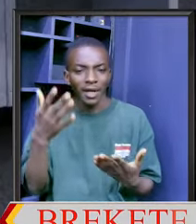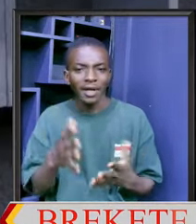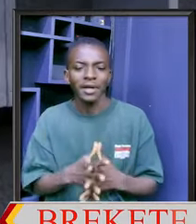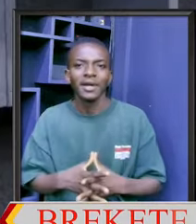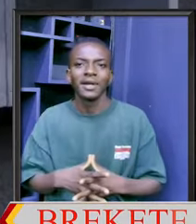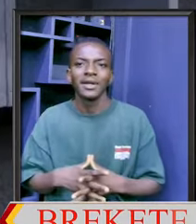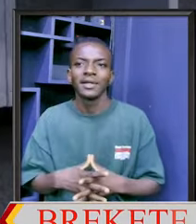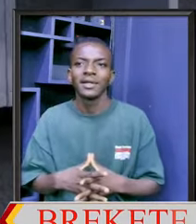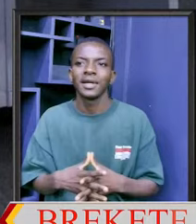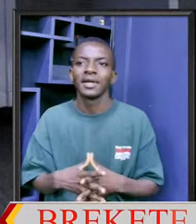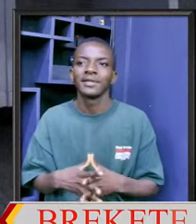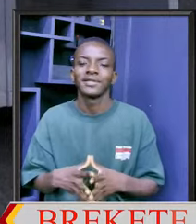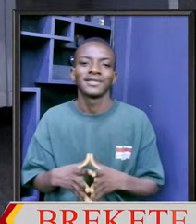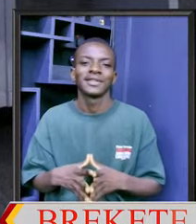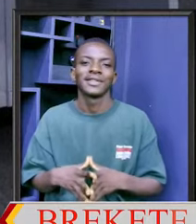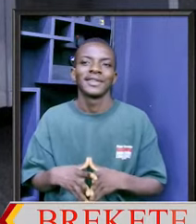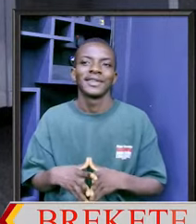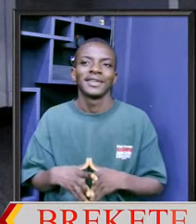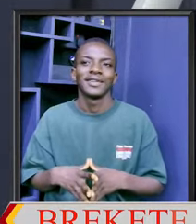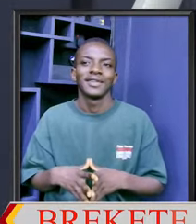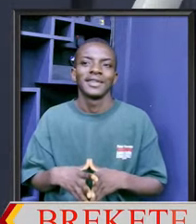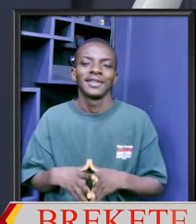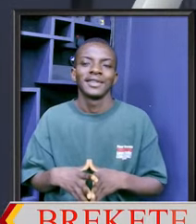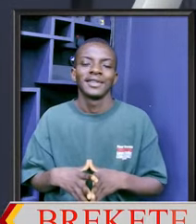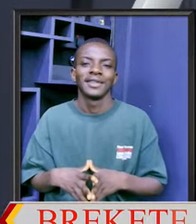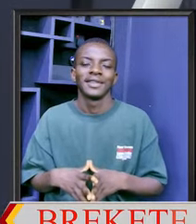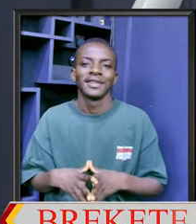then last like